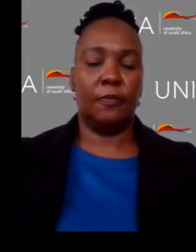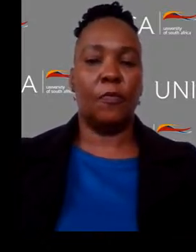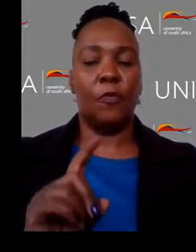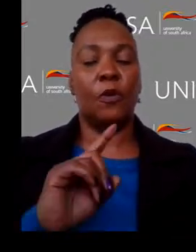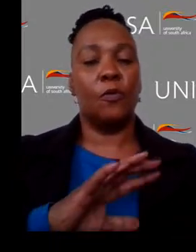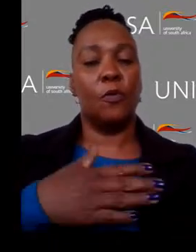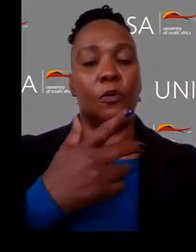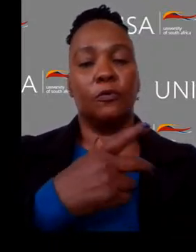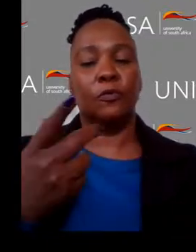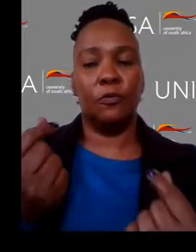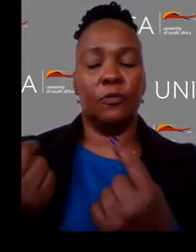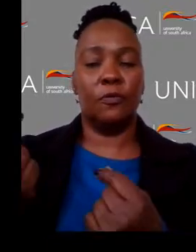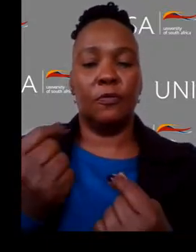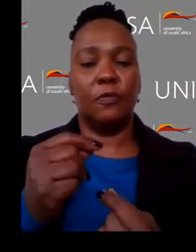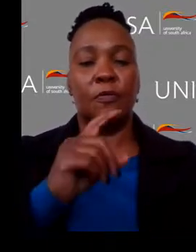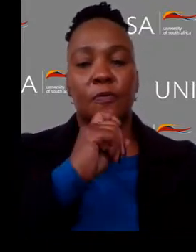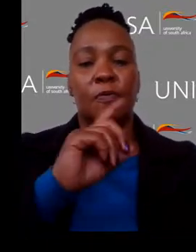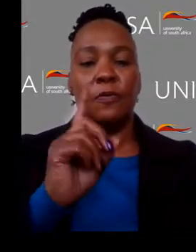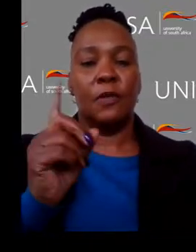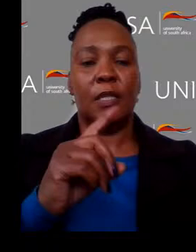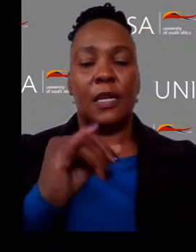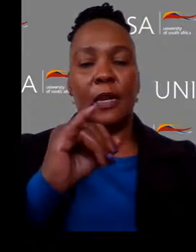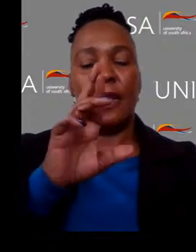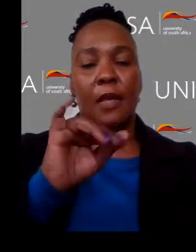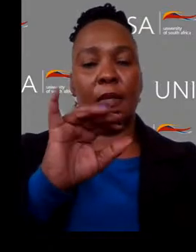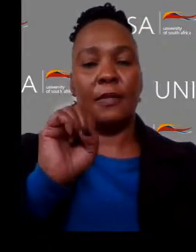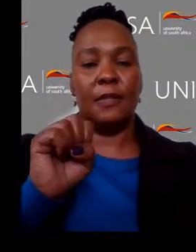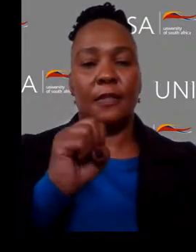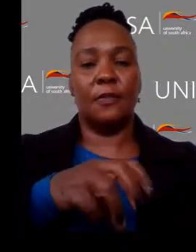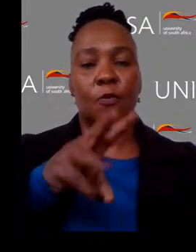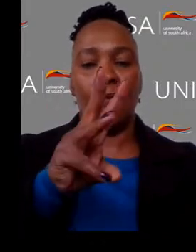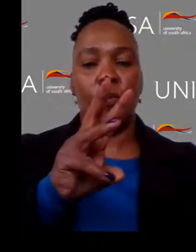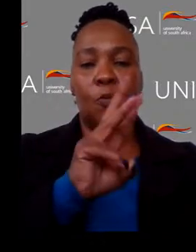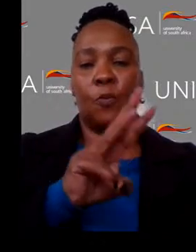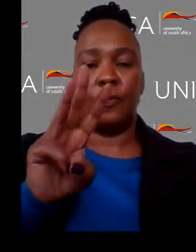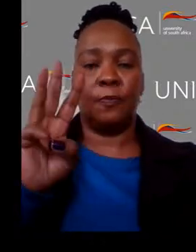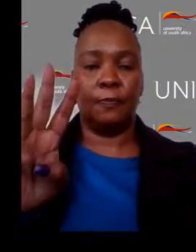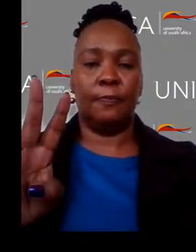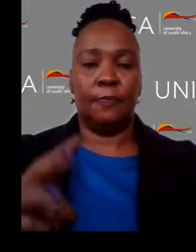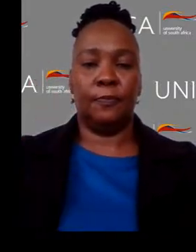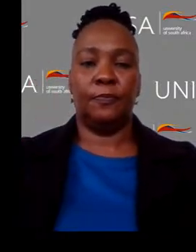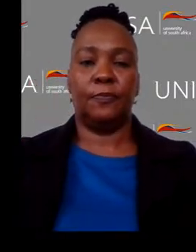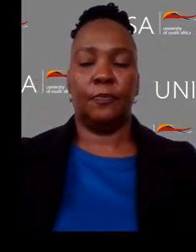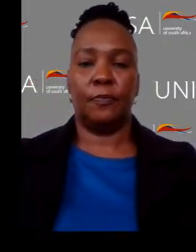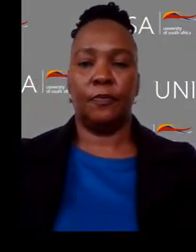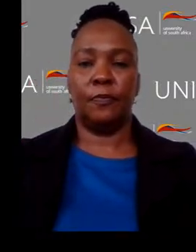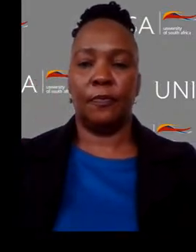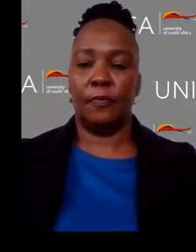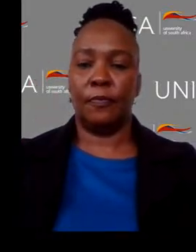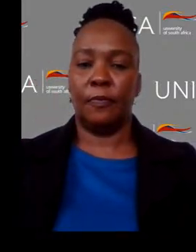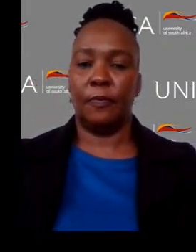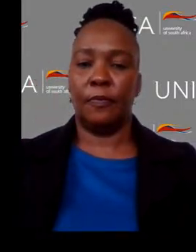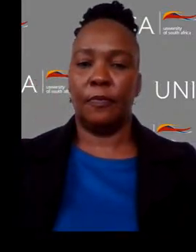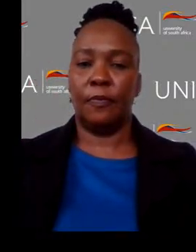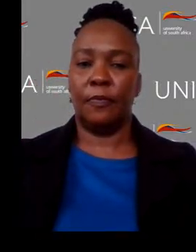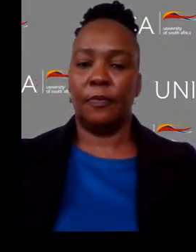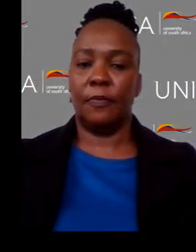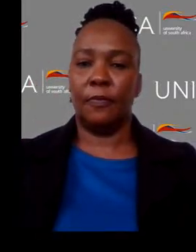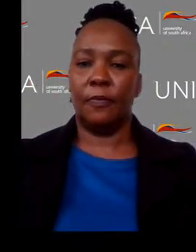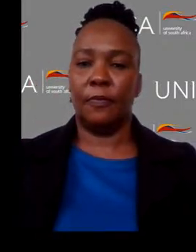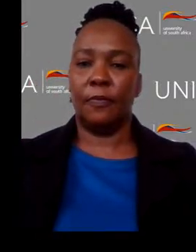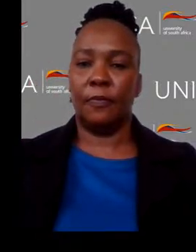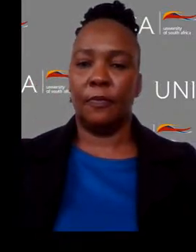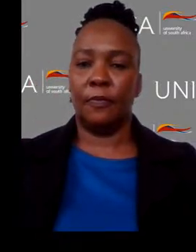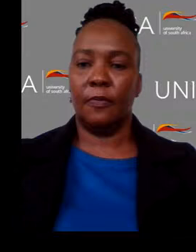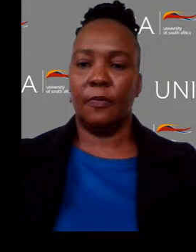So this is also a third-party software that UNISA is utilizing, and they actually have a website where they also